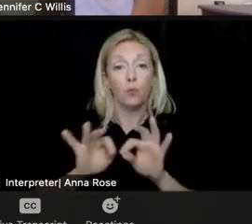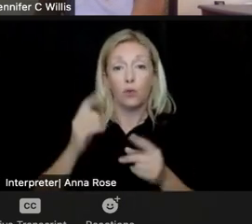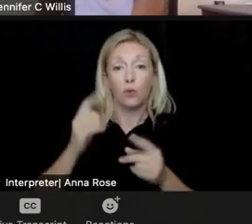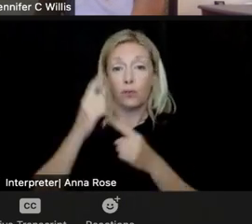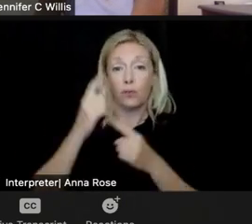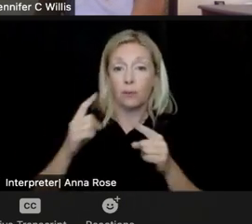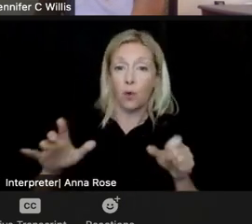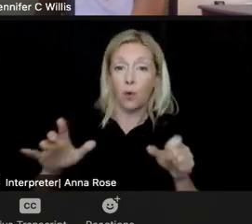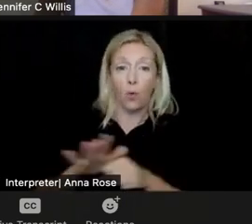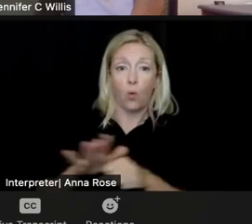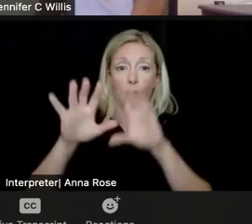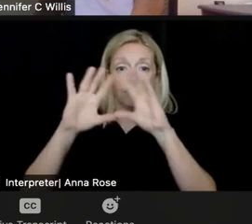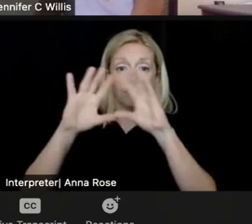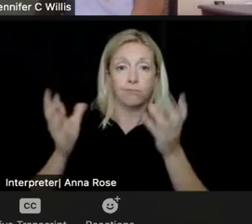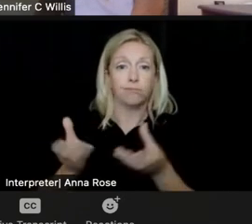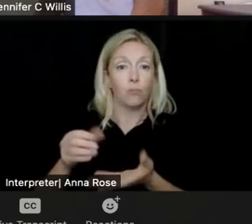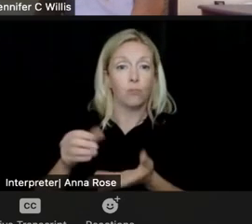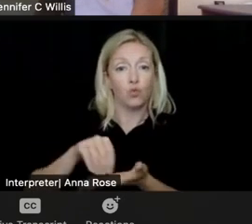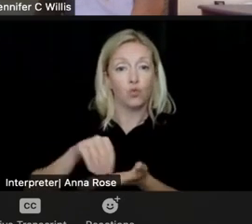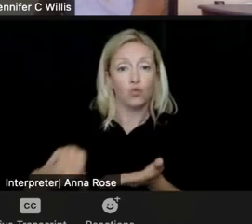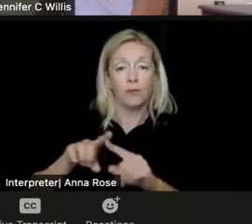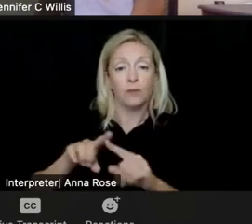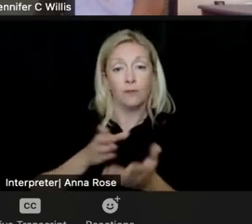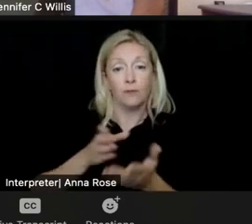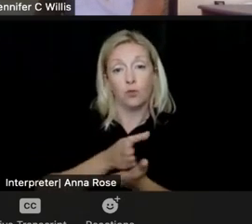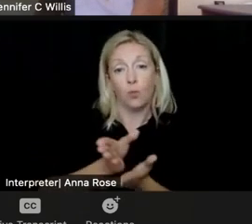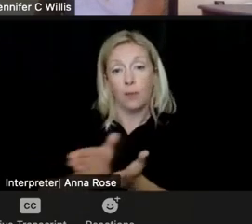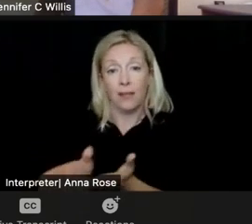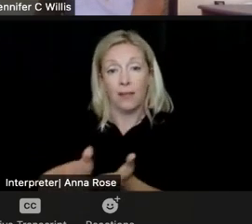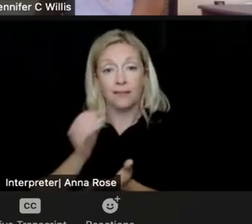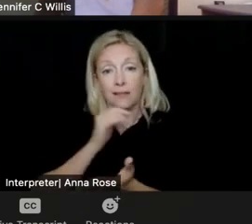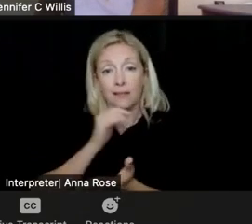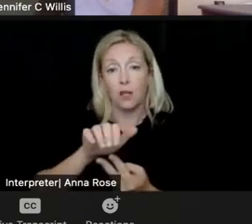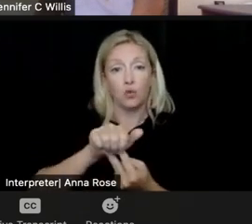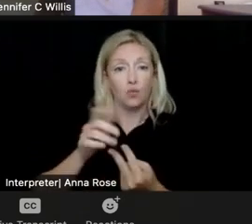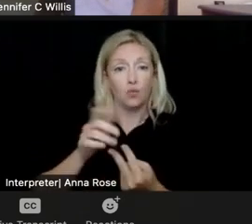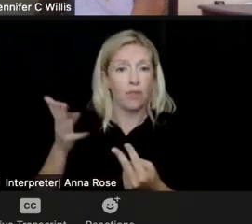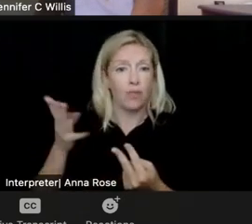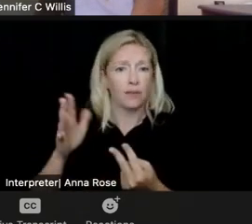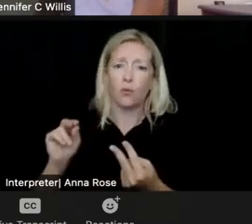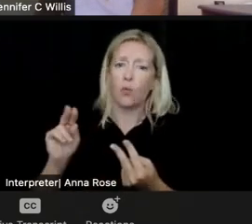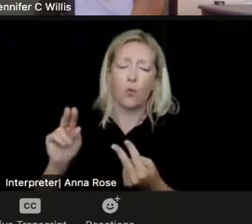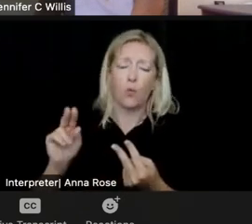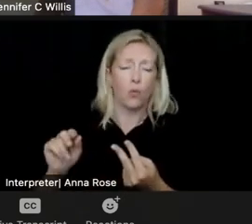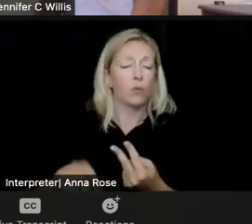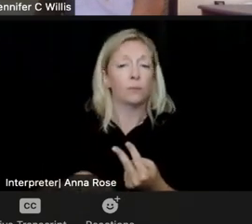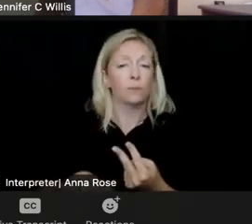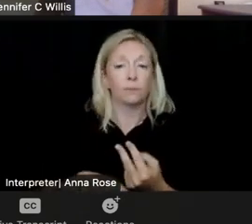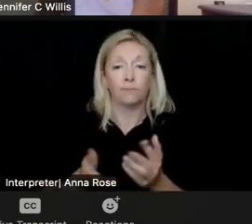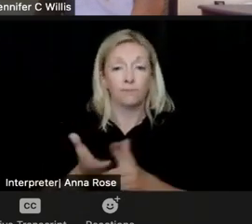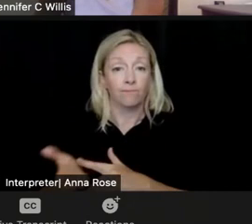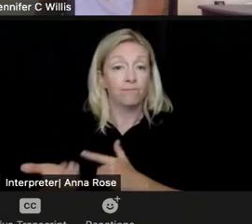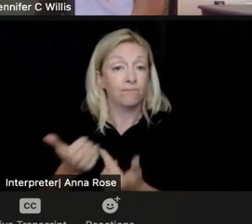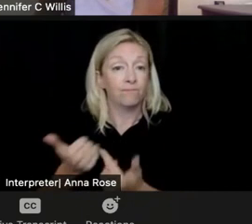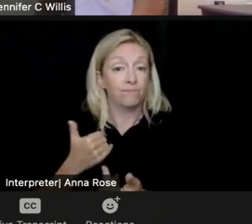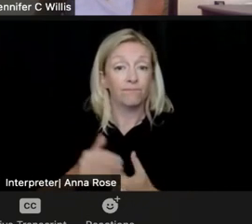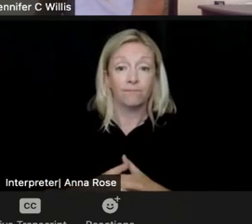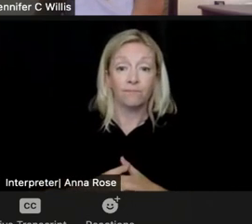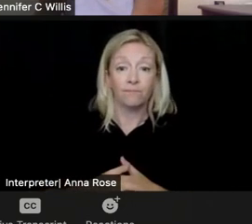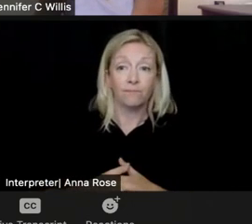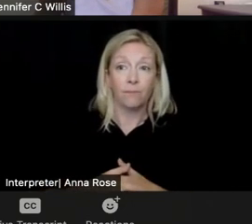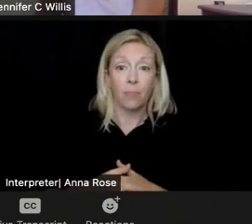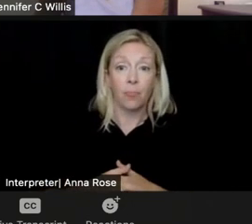multiple different domains, not just the few that we're focusing on here. So if you have questions